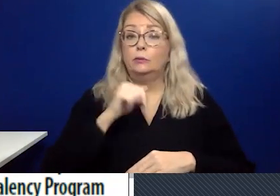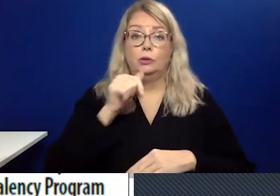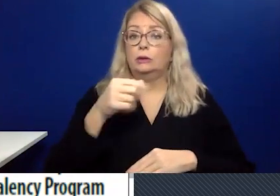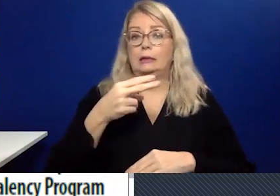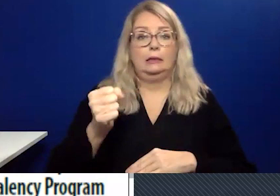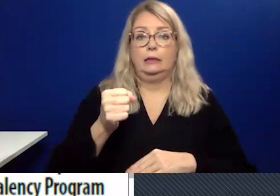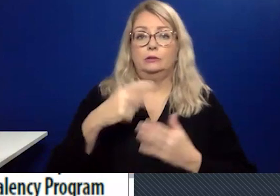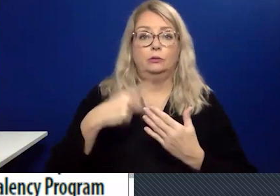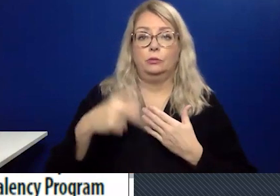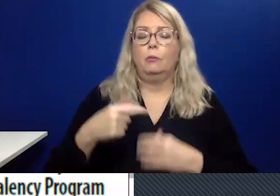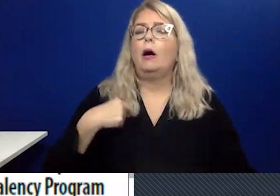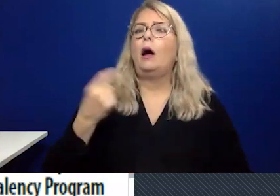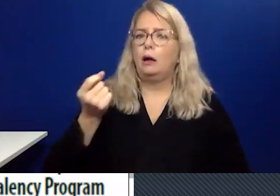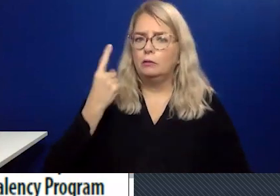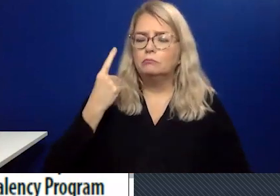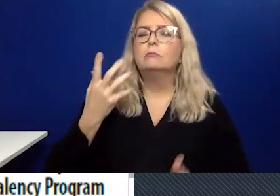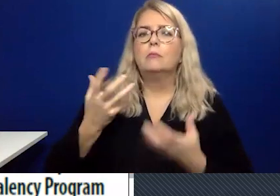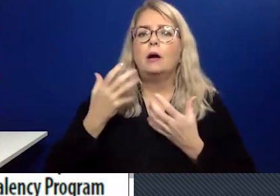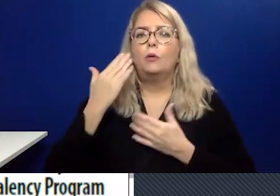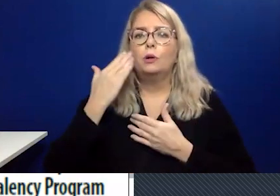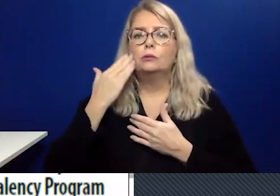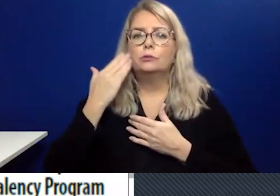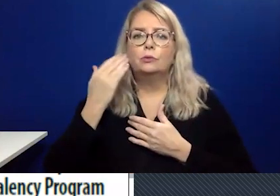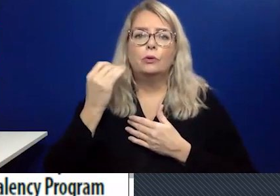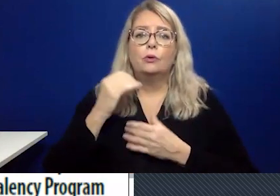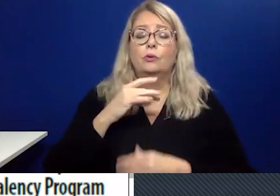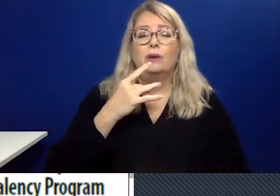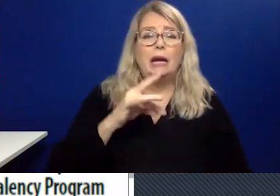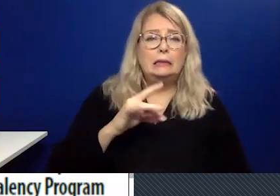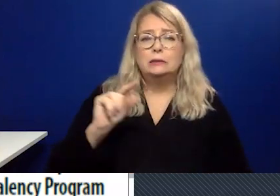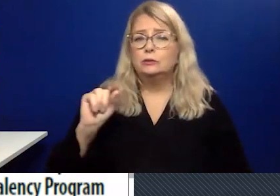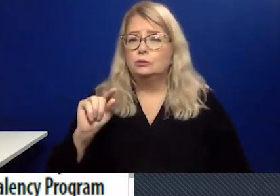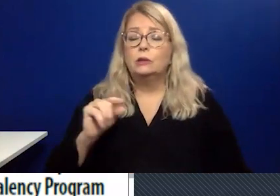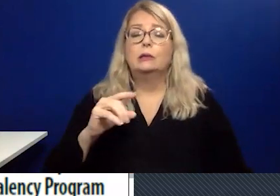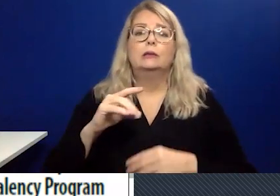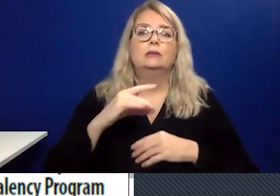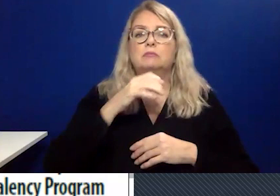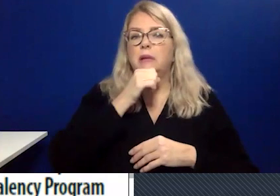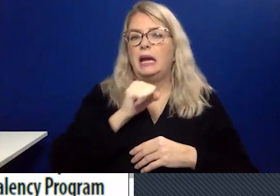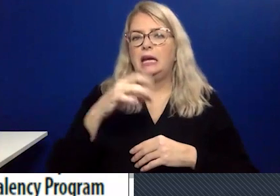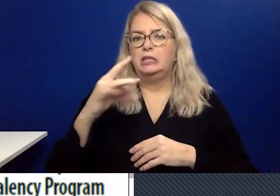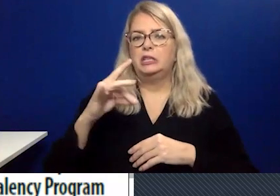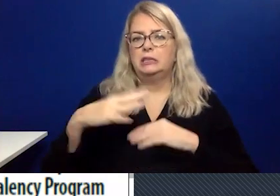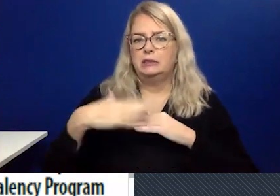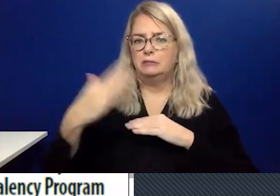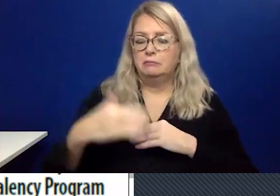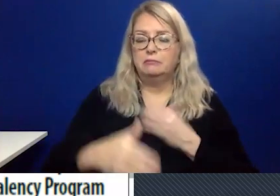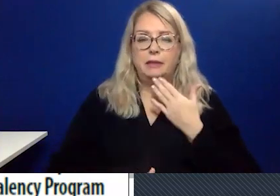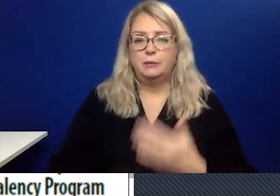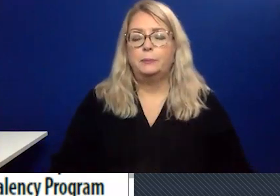I understand. I just want to know if it was like 18, 20, 18 or over. Okay. Yep. All right. Thank you.